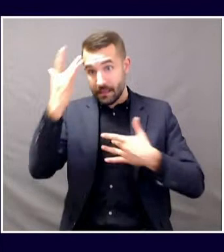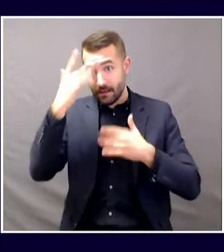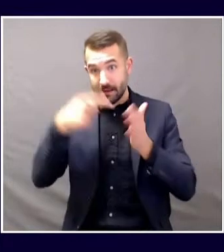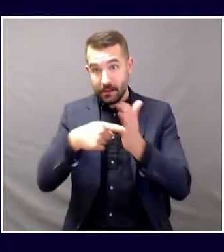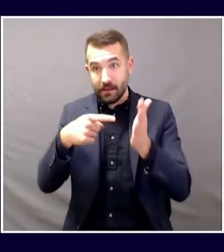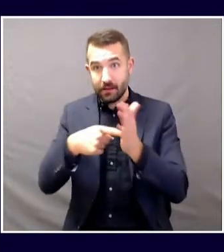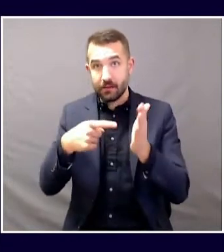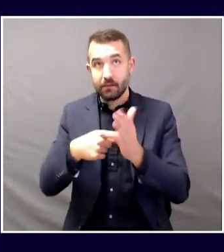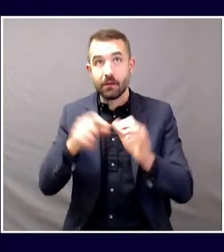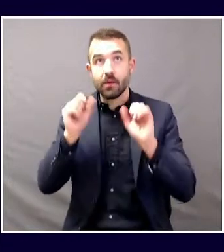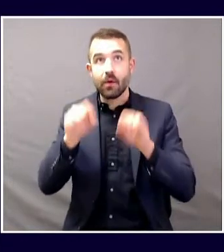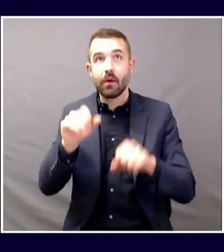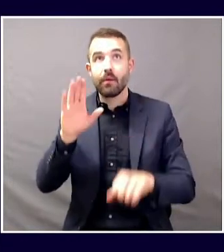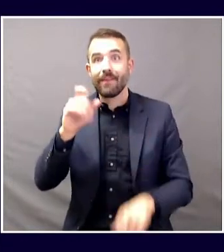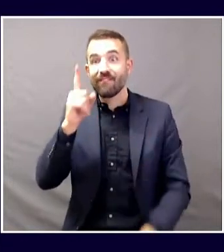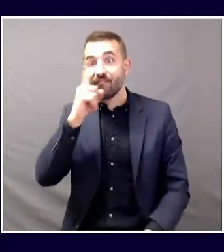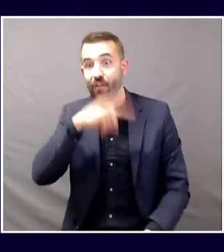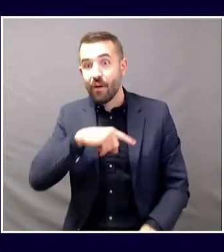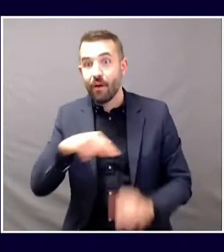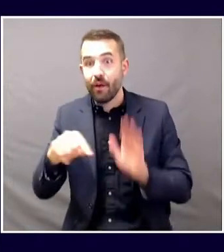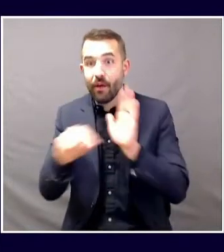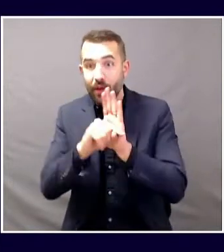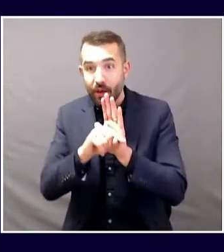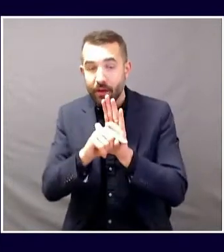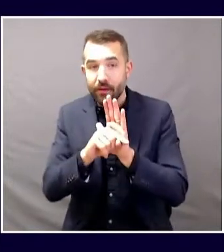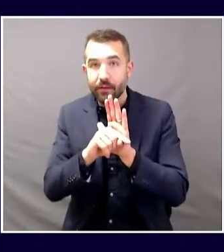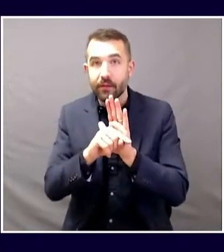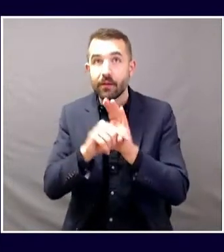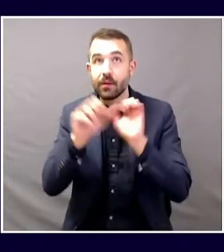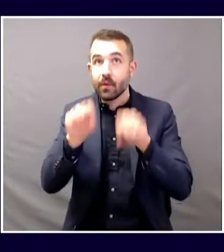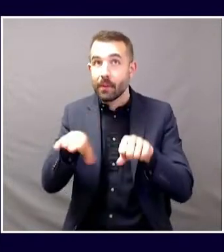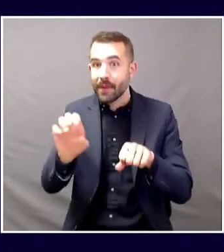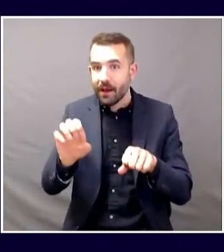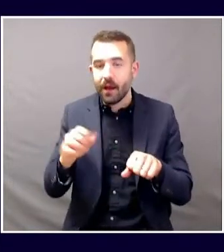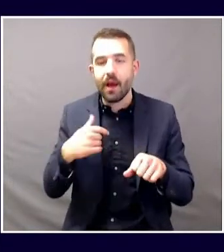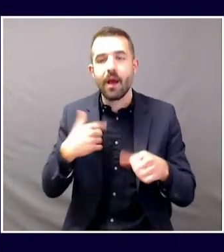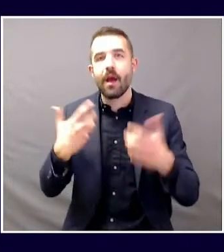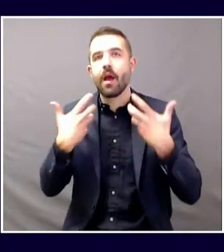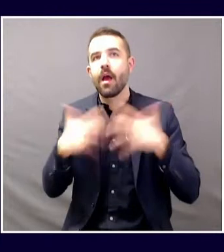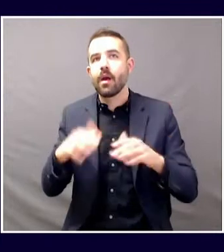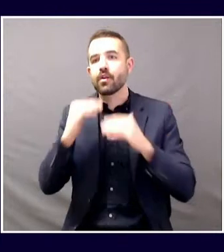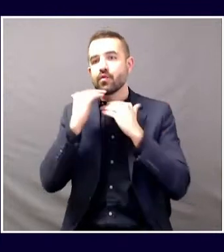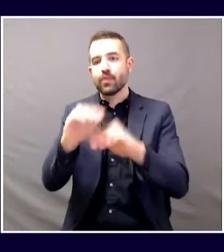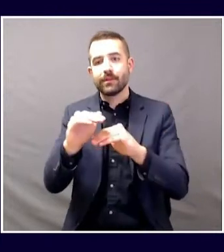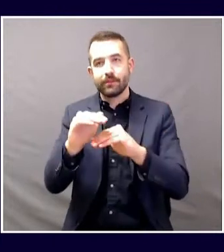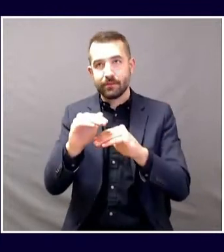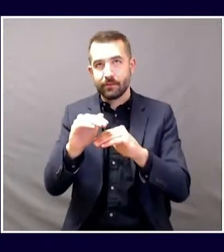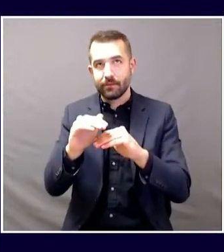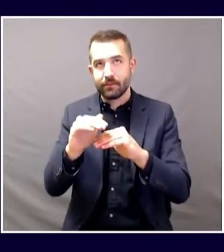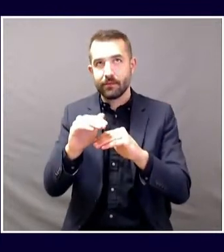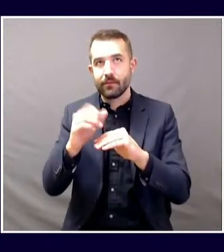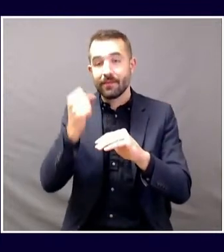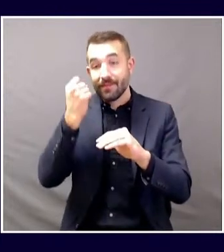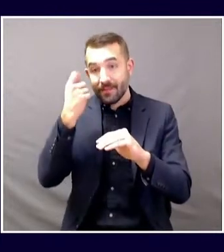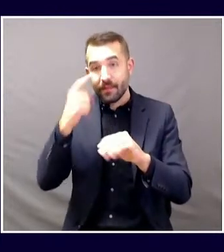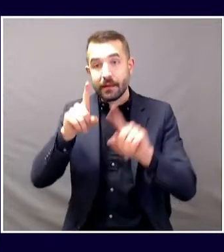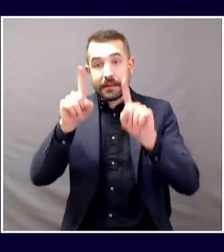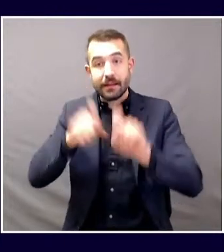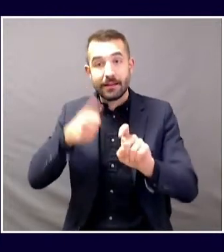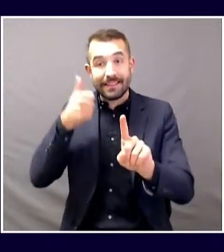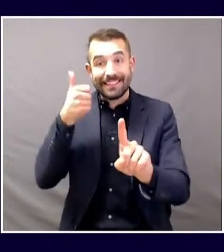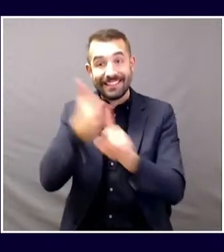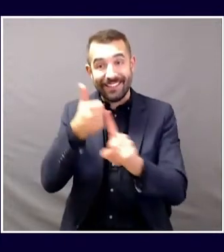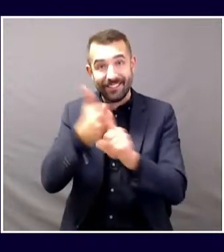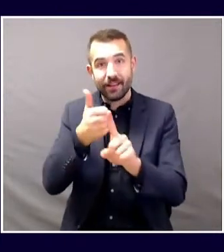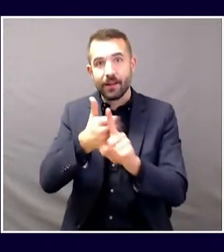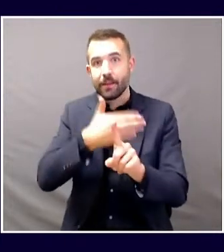false negatives. So it's not that we want to be restrictive, it's just that the test itself really just does a lot better if you've